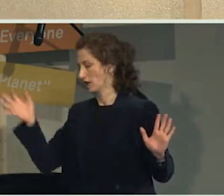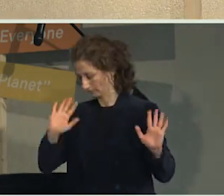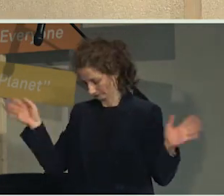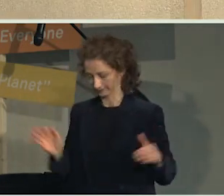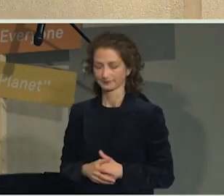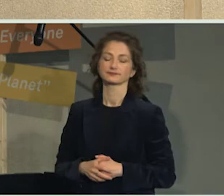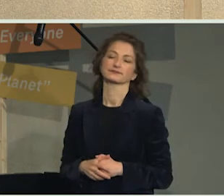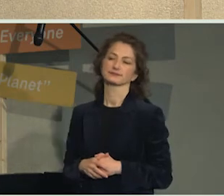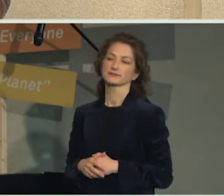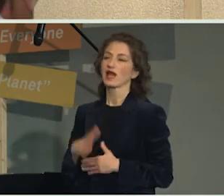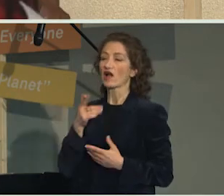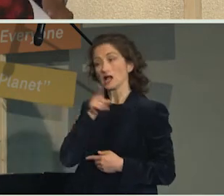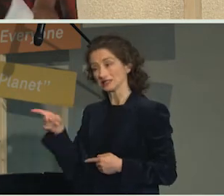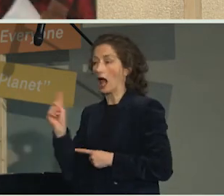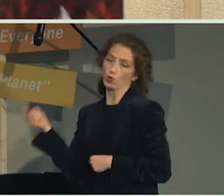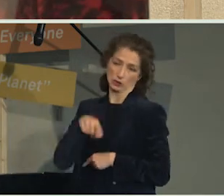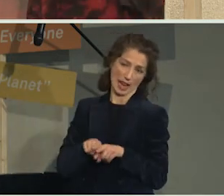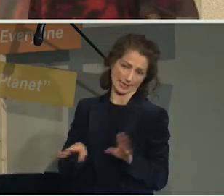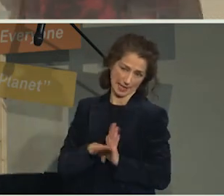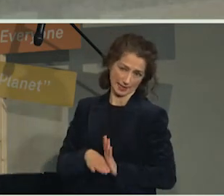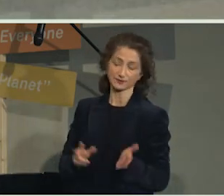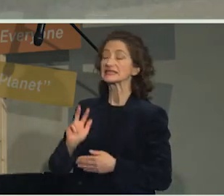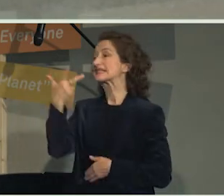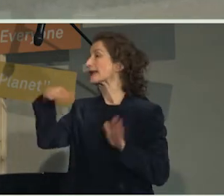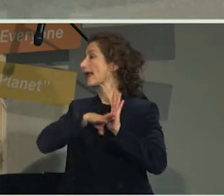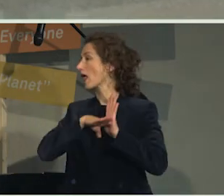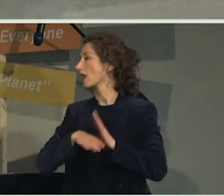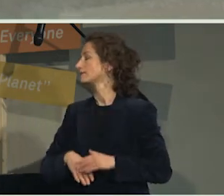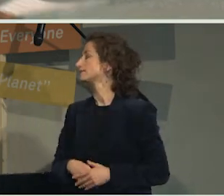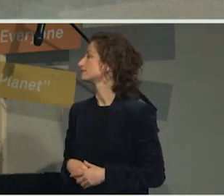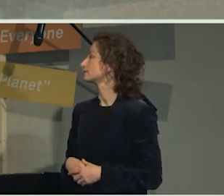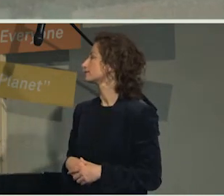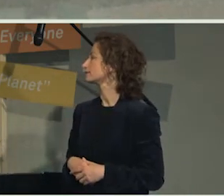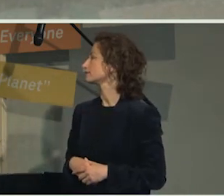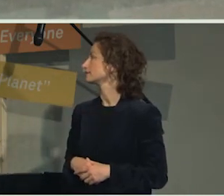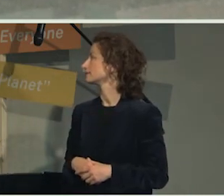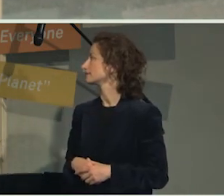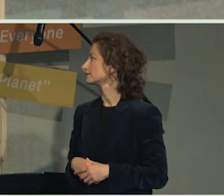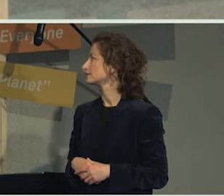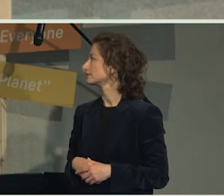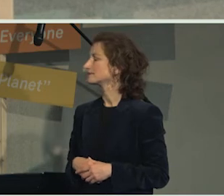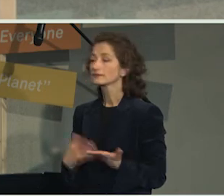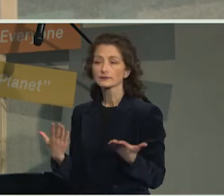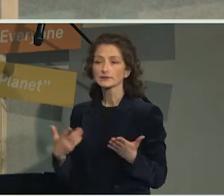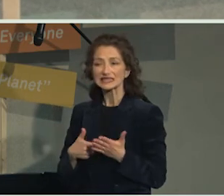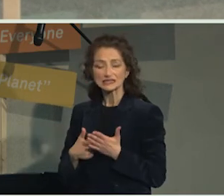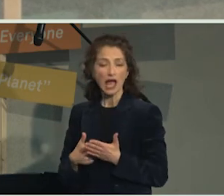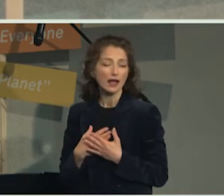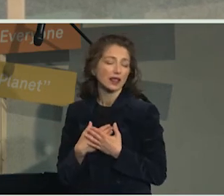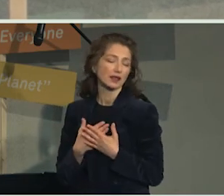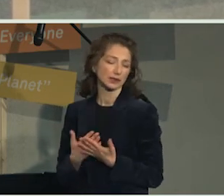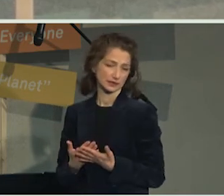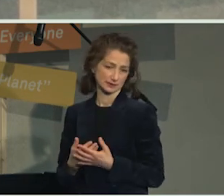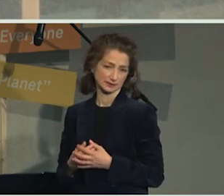do you, you know? Third rule, what's the third rule? When people are here, show them love. You know what I'm saying? People put all their